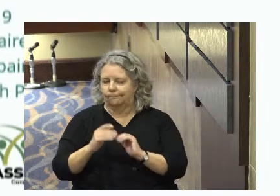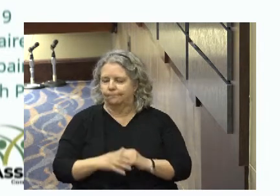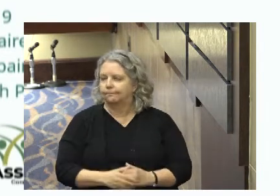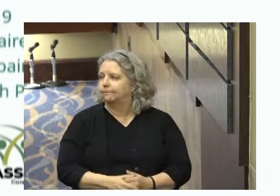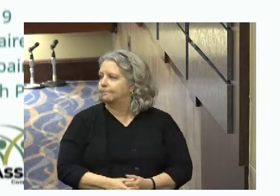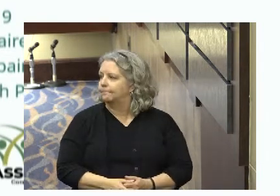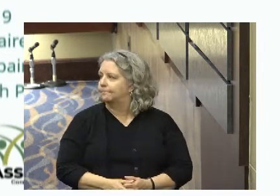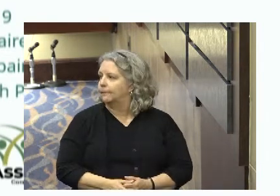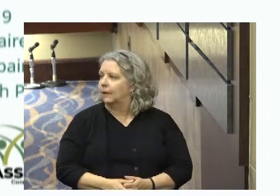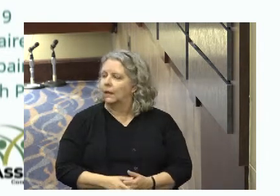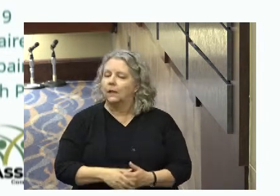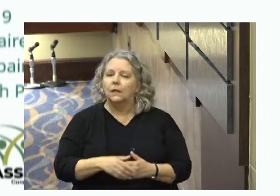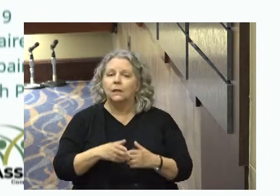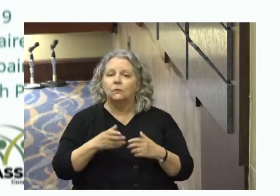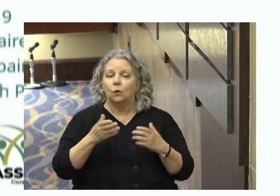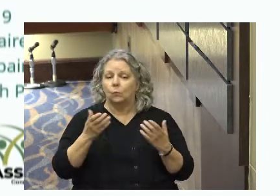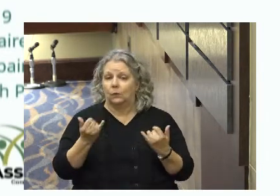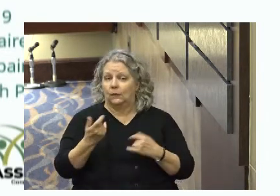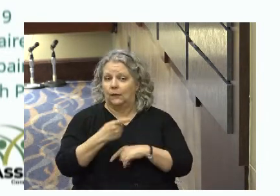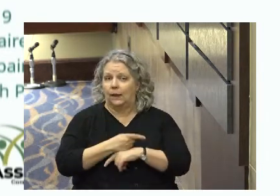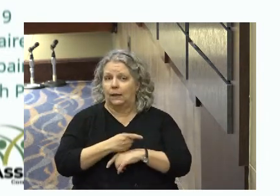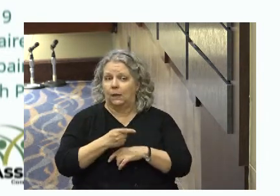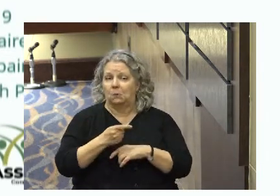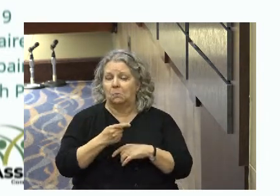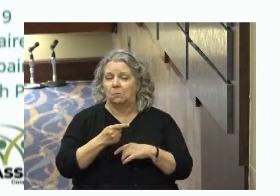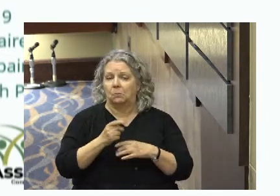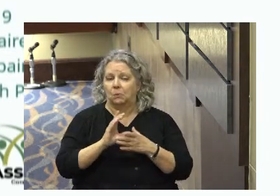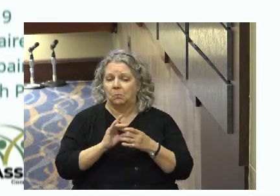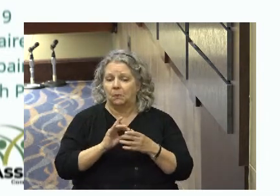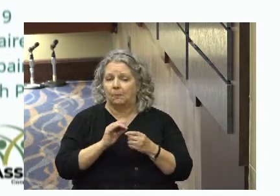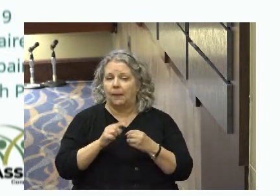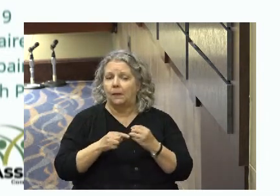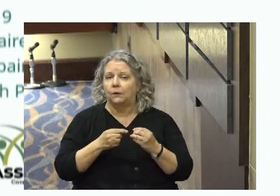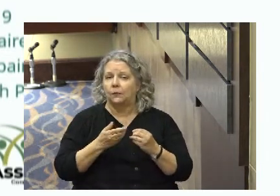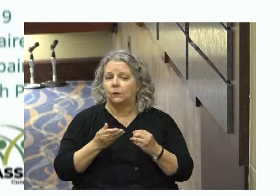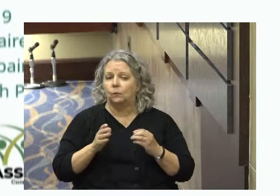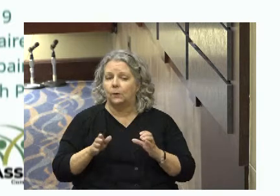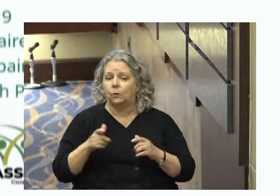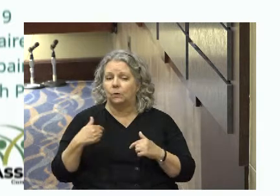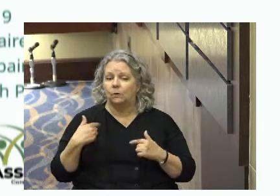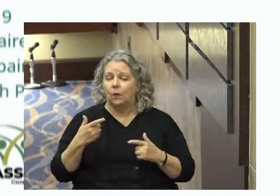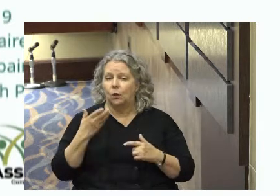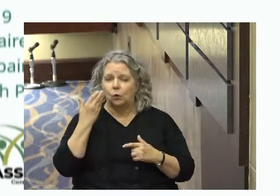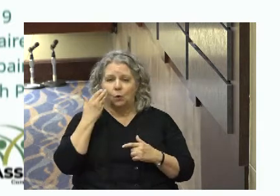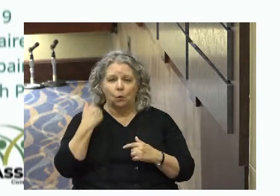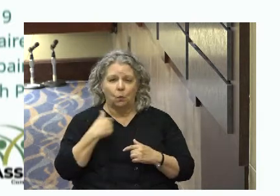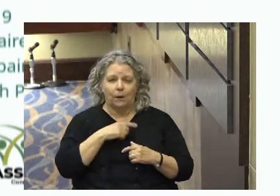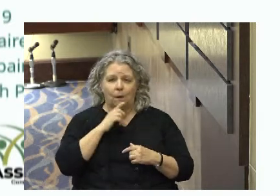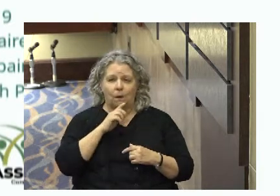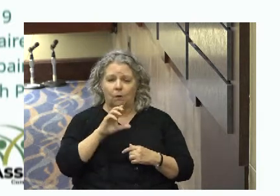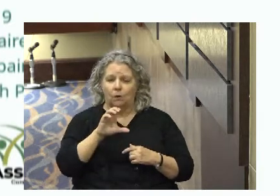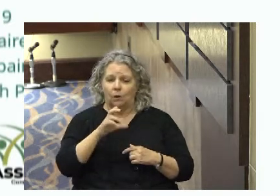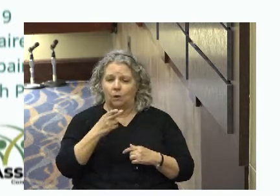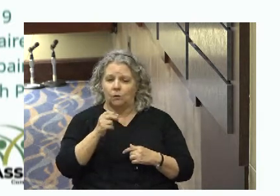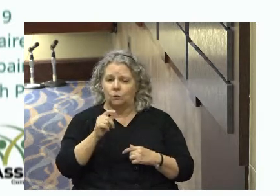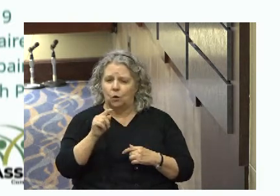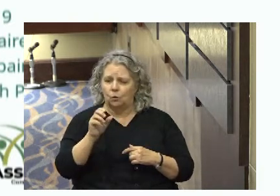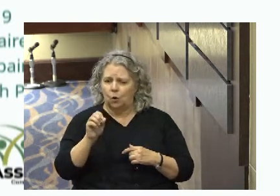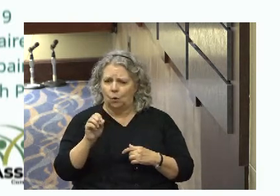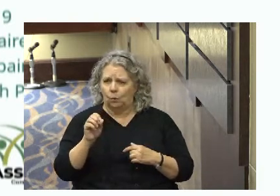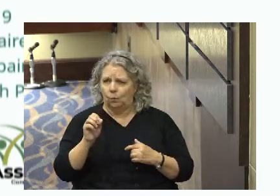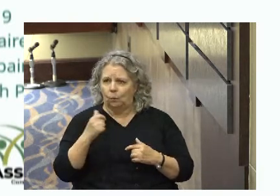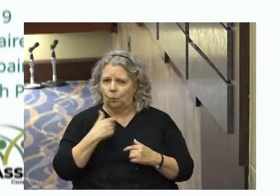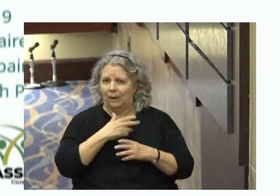I'm here today to talk to you about some of the things we've been doing. And you all know us as a Chodo, so we get some money to help build some homes, but